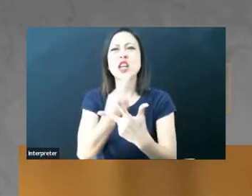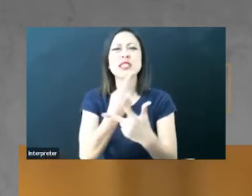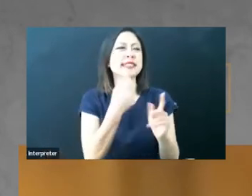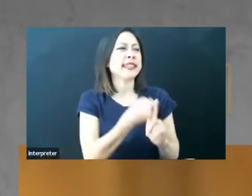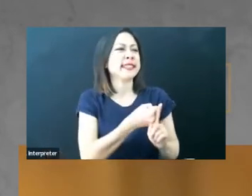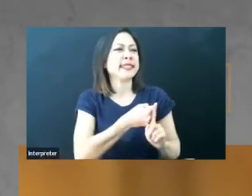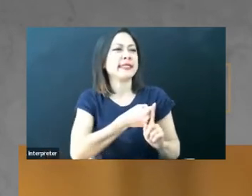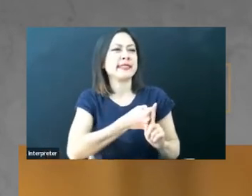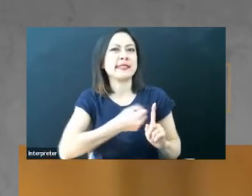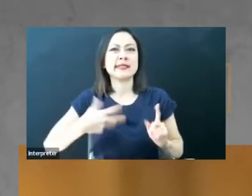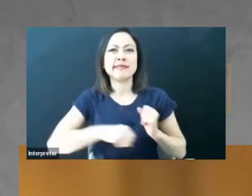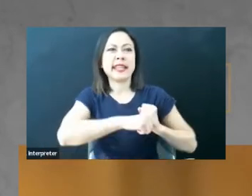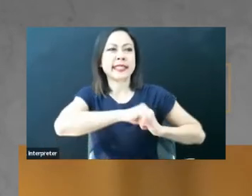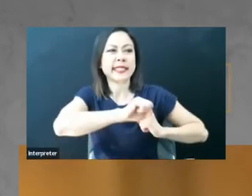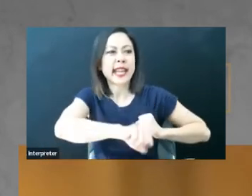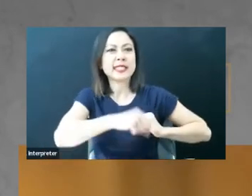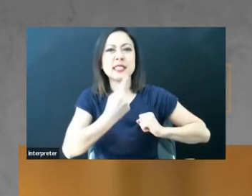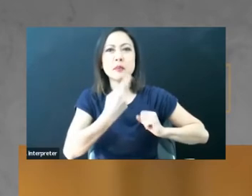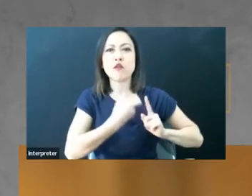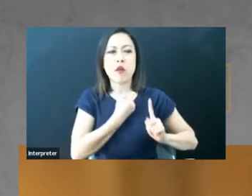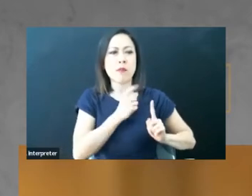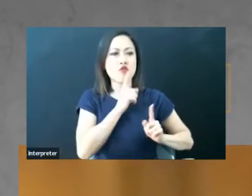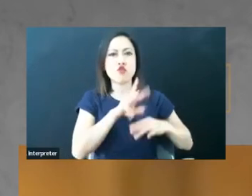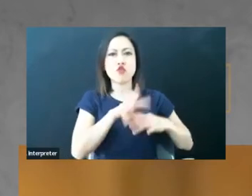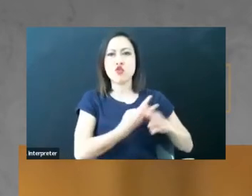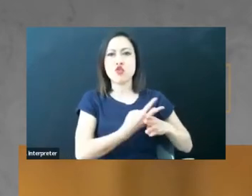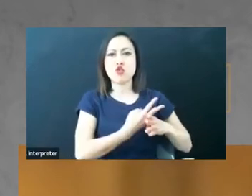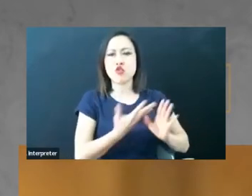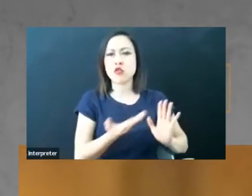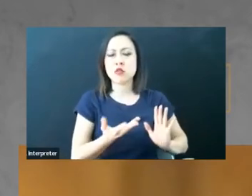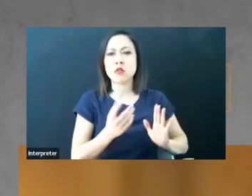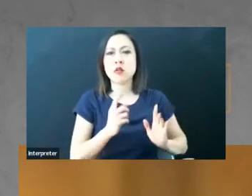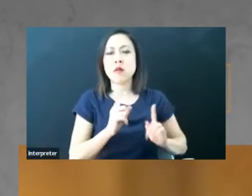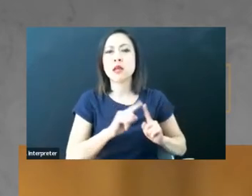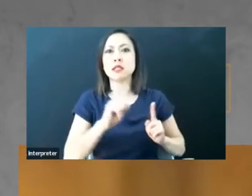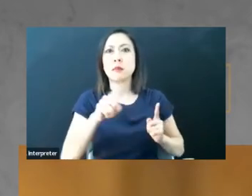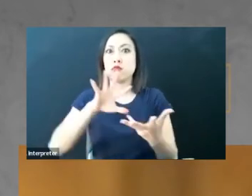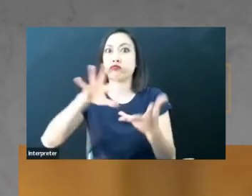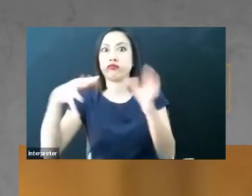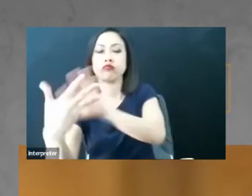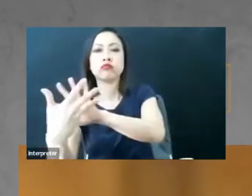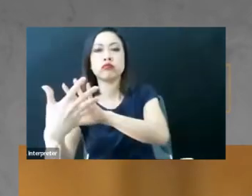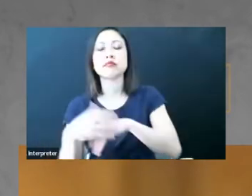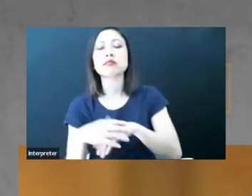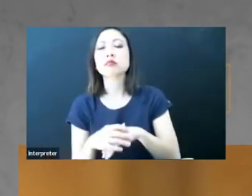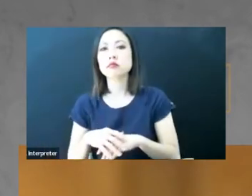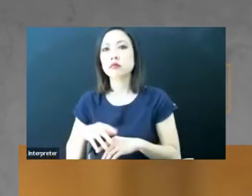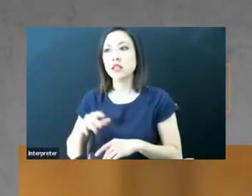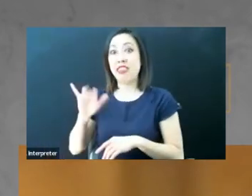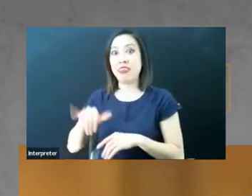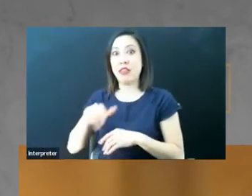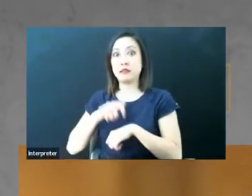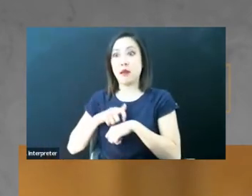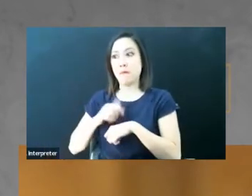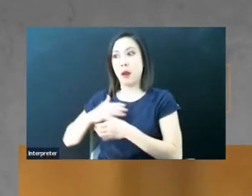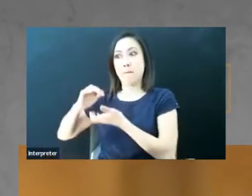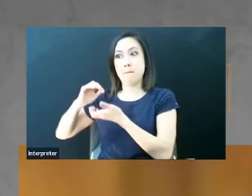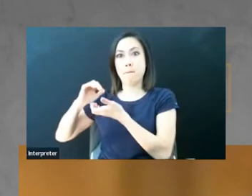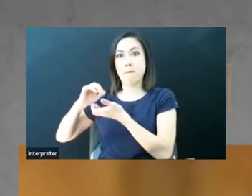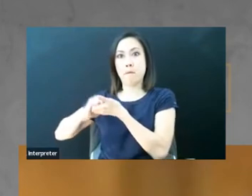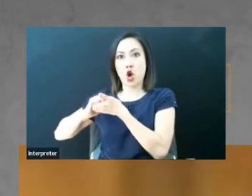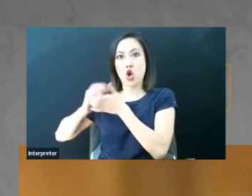it wasn't surprising. In fact, Mary Meeker was my partner at the time as the research analyst and kept very clearly saying,